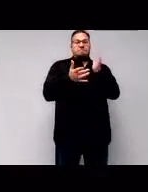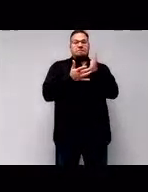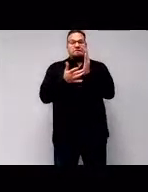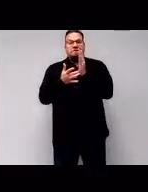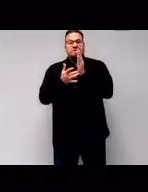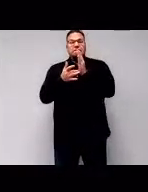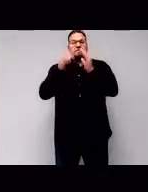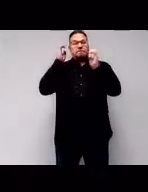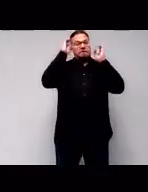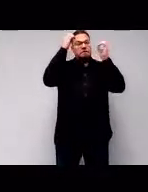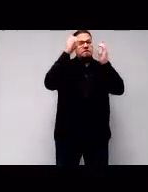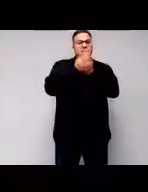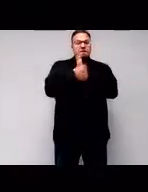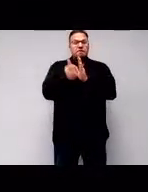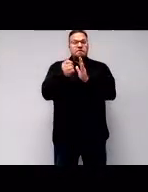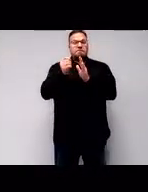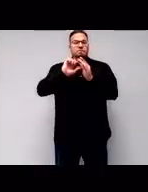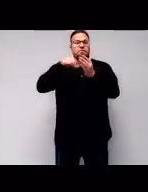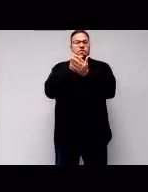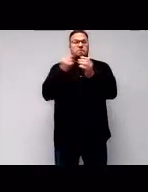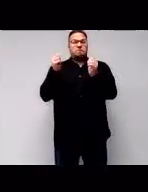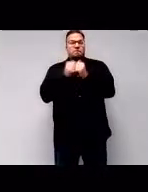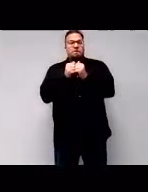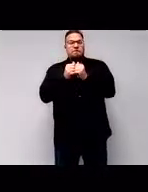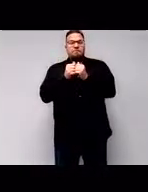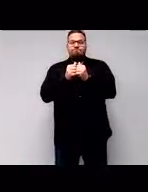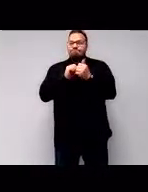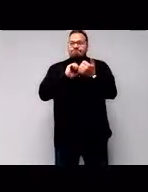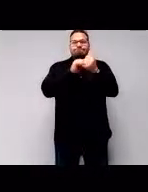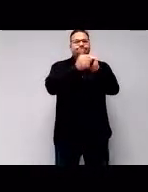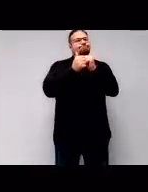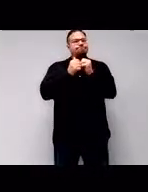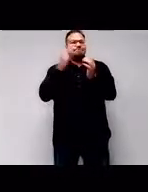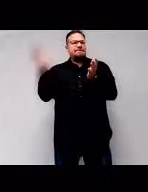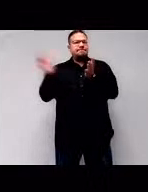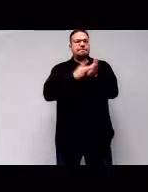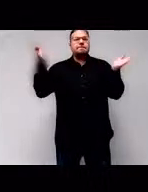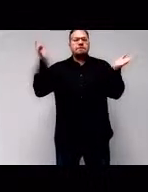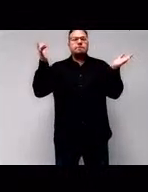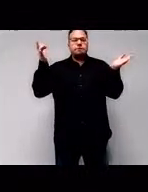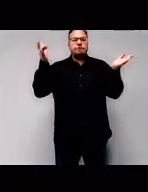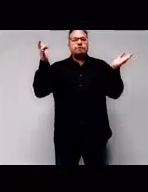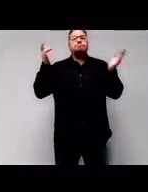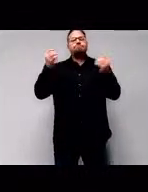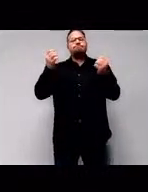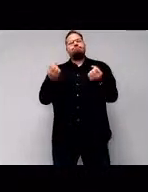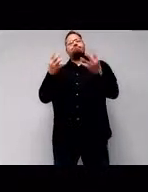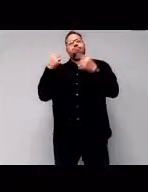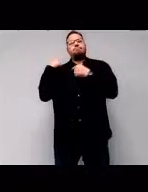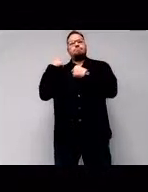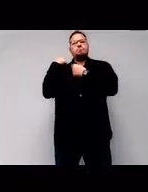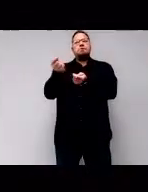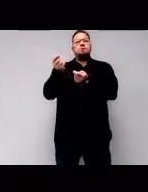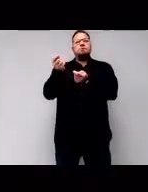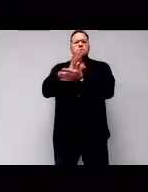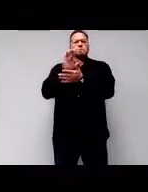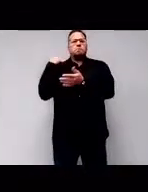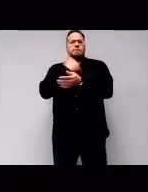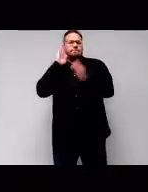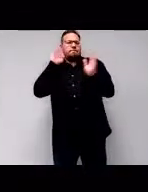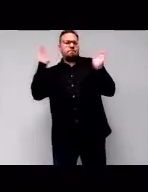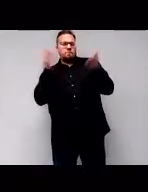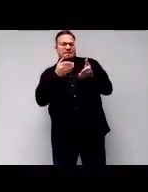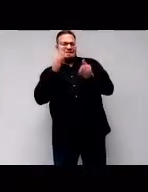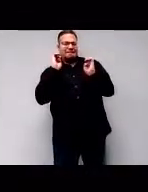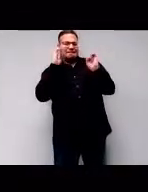need to graduate with a competitive advantage. So many times in traditional schools, we focus on academics,